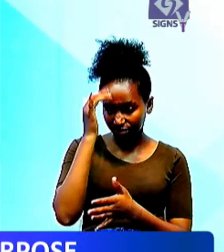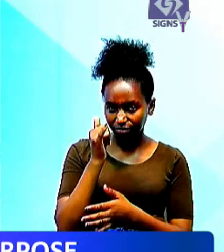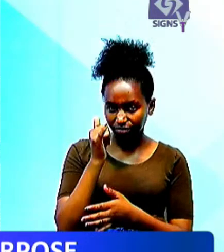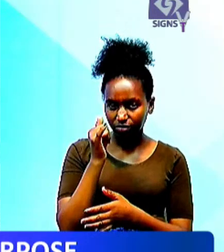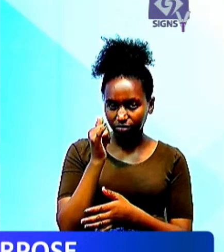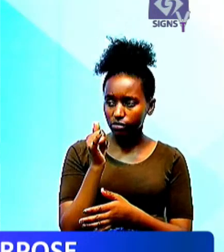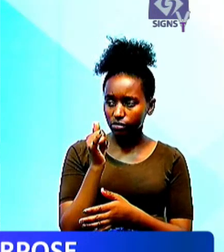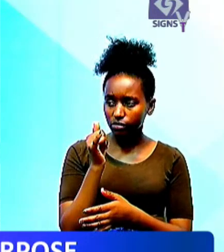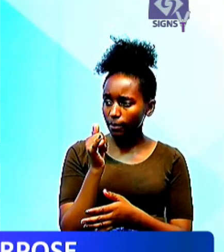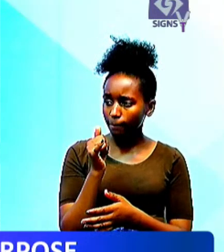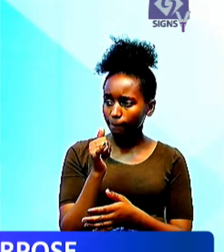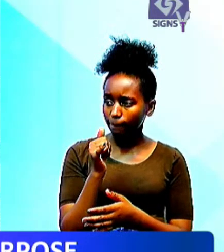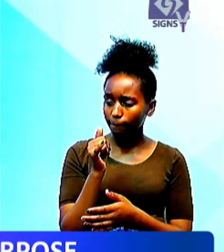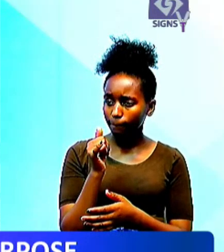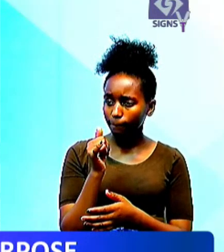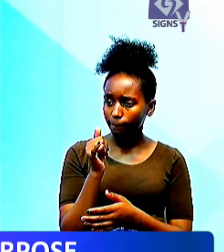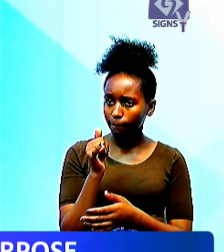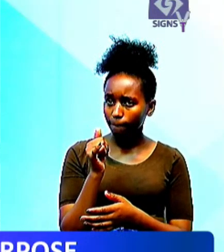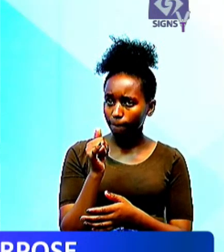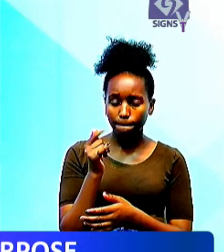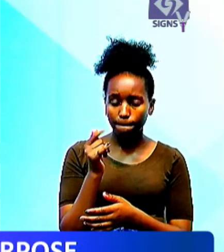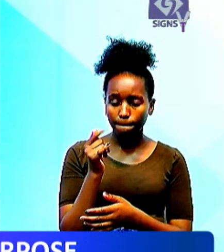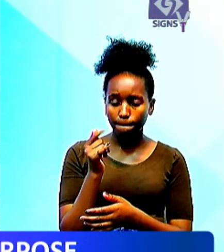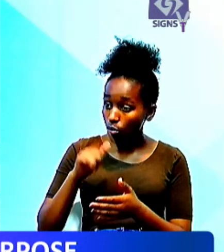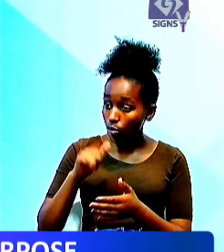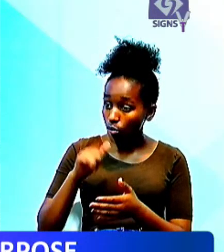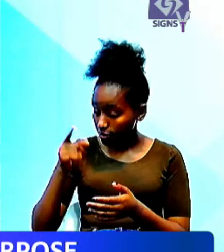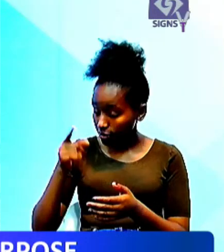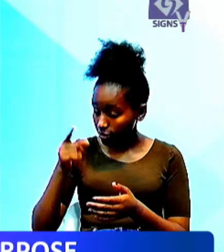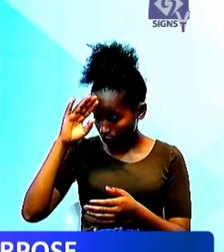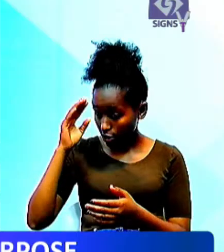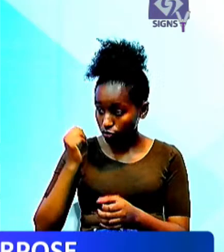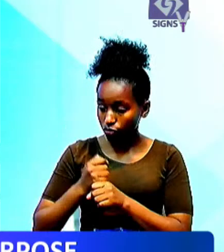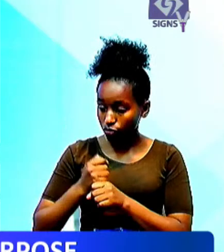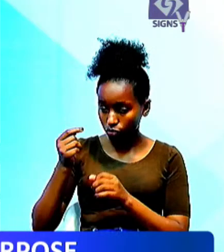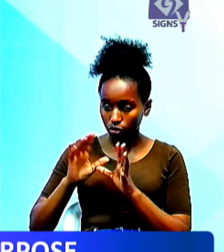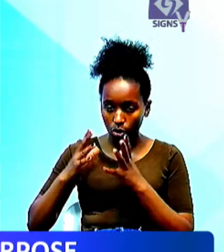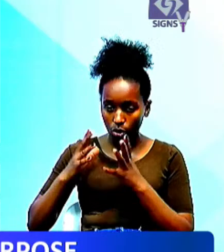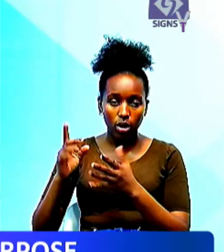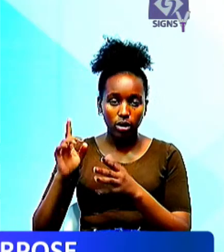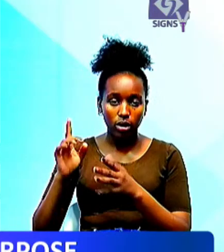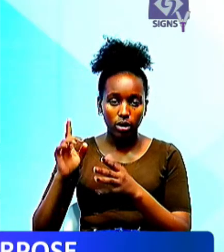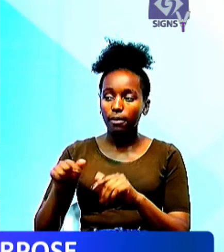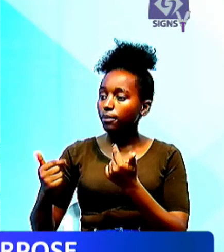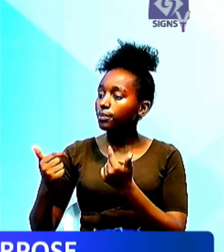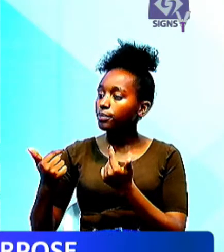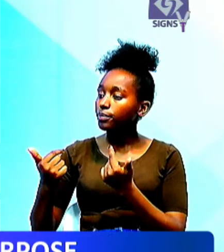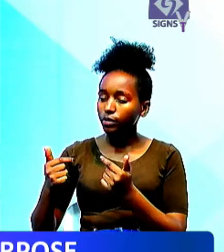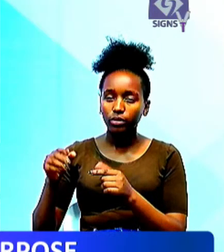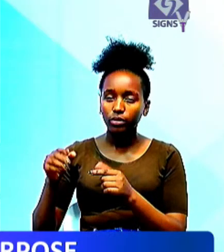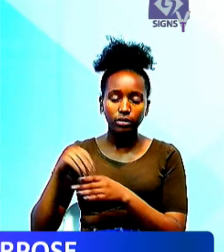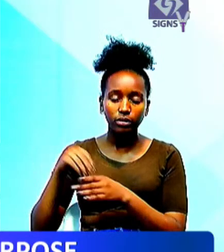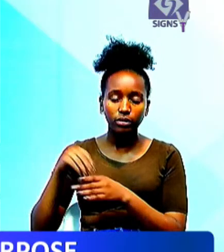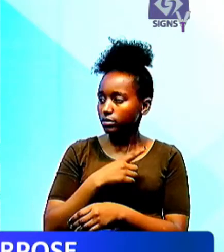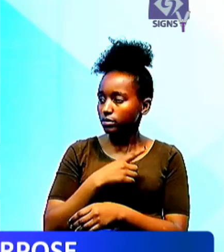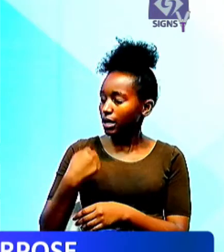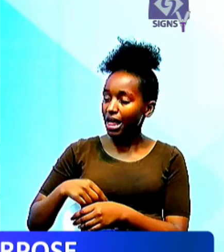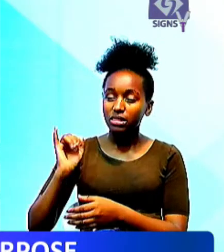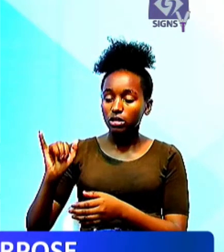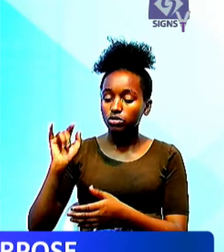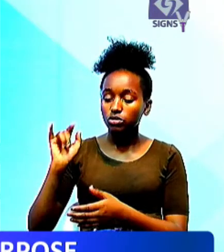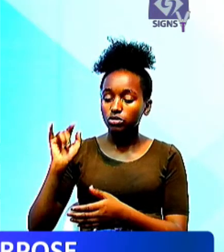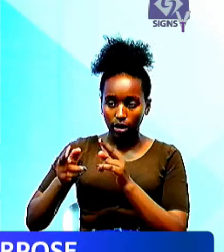of what Donald Trump did to the world. During those trade wars with China. That's the thing.